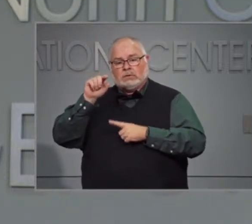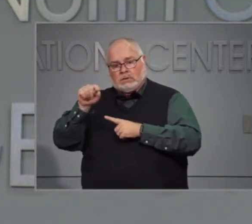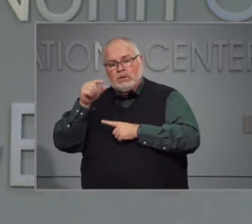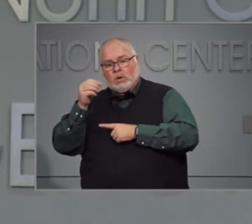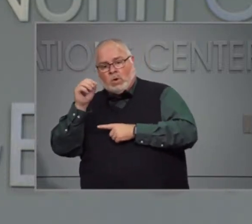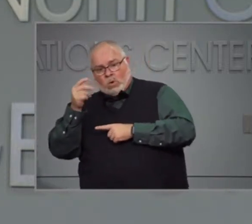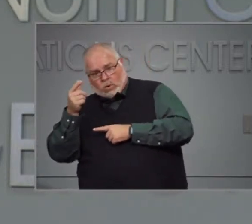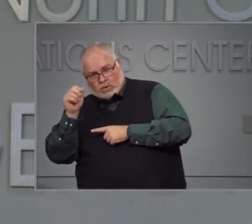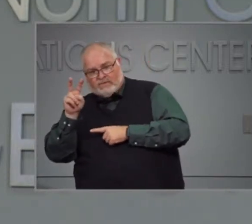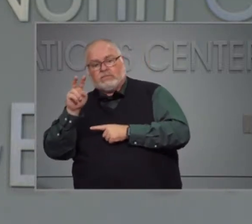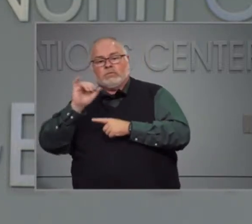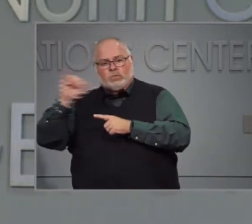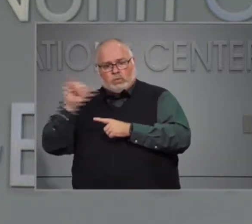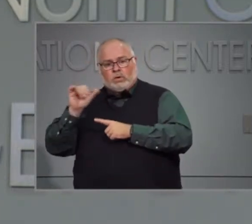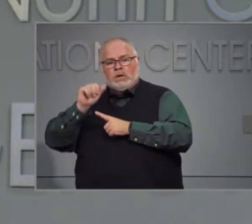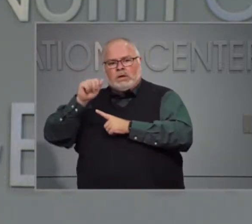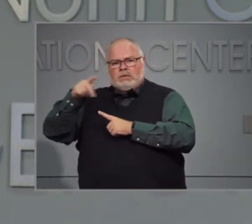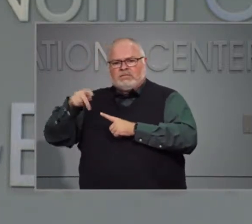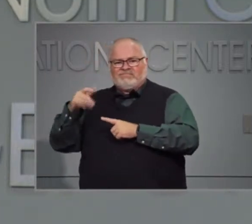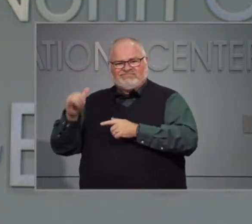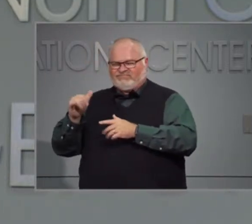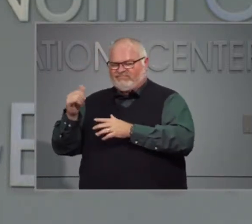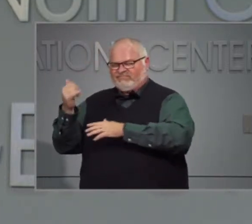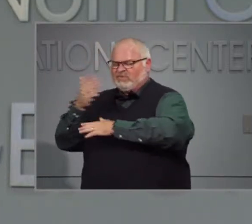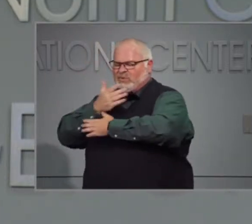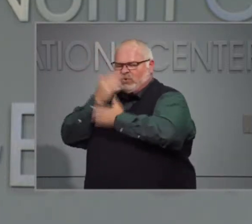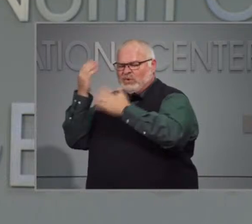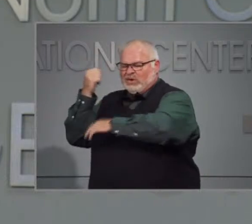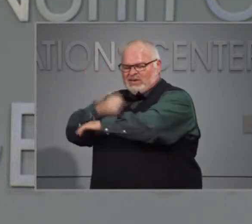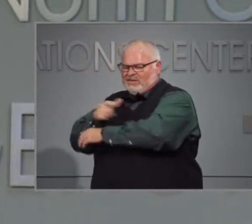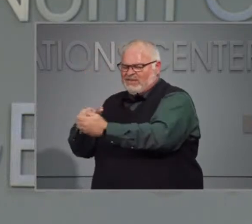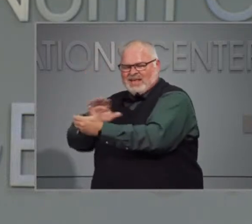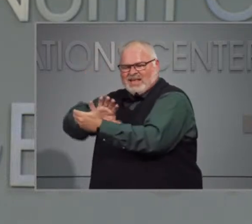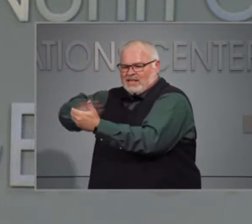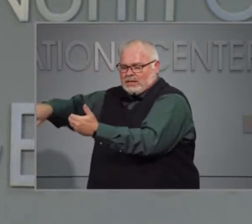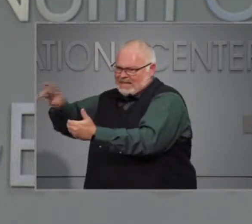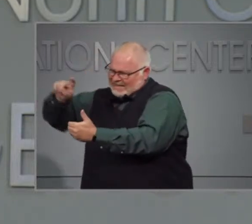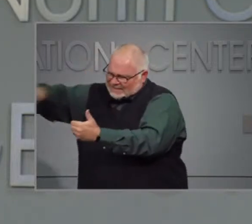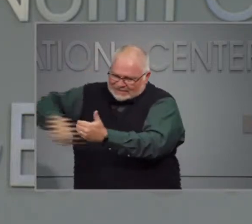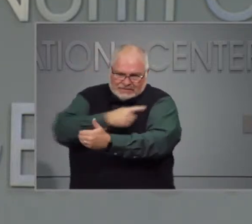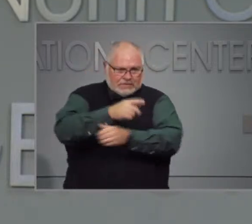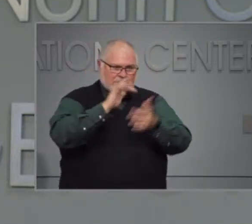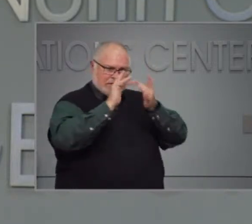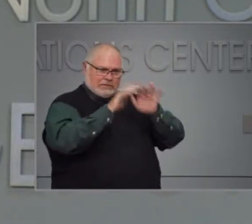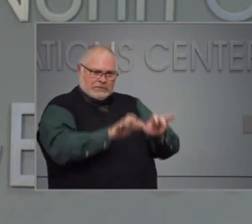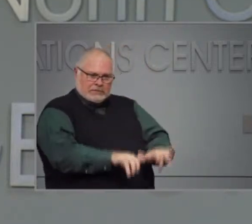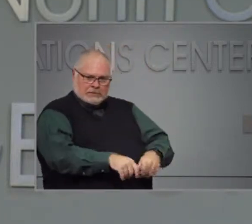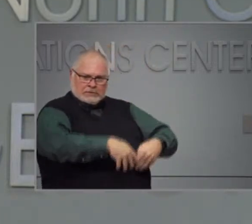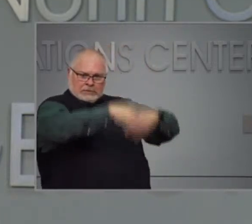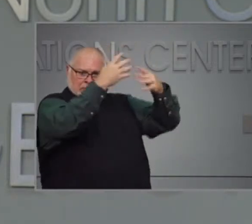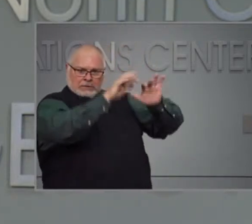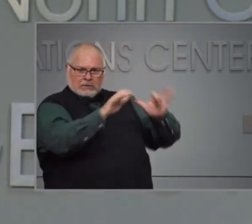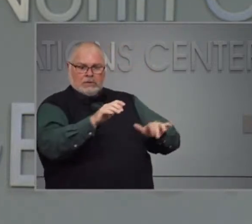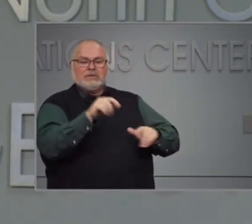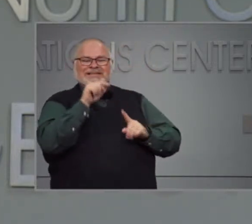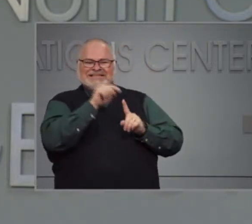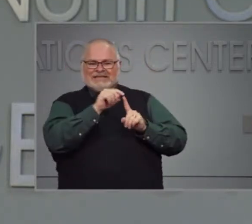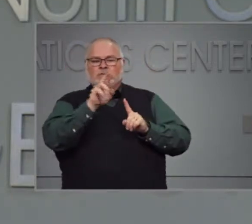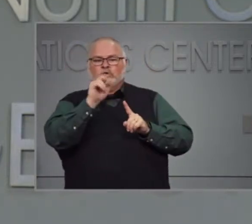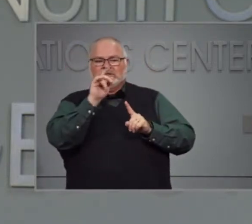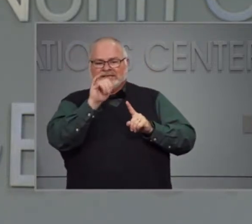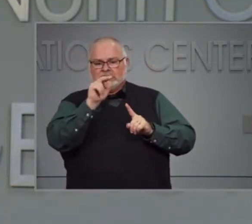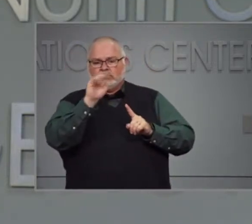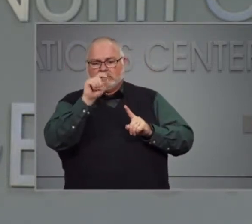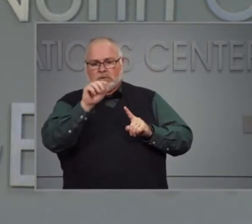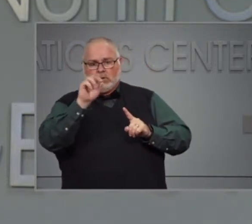emergency and preparedness resources are available on the mobile-friendly readync.org website. The new Know